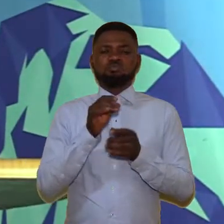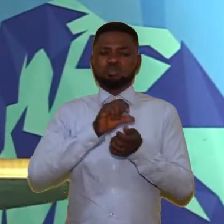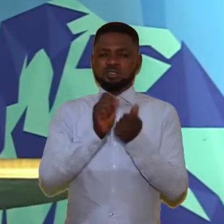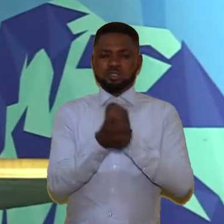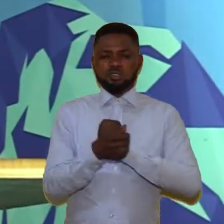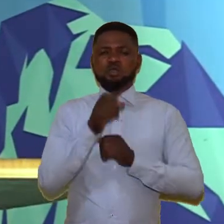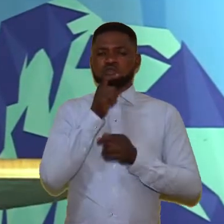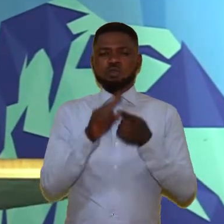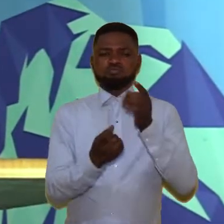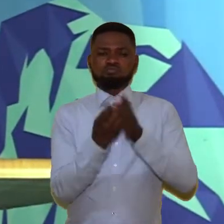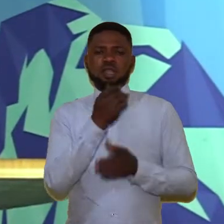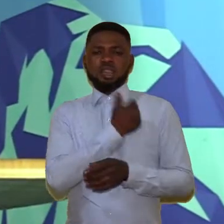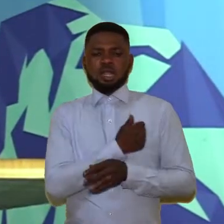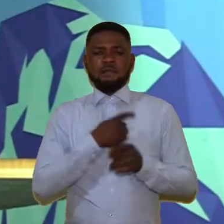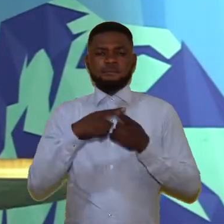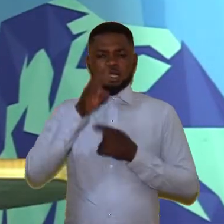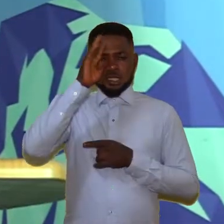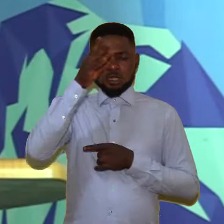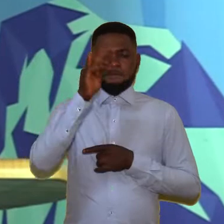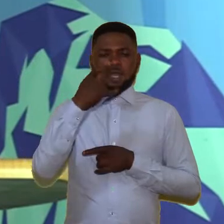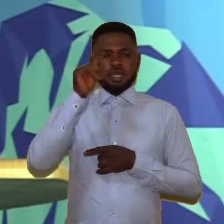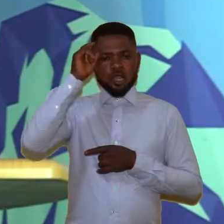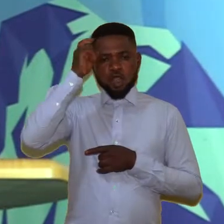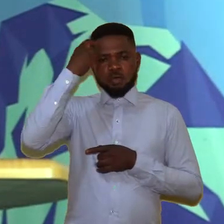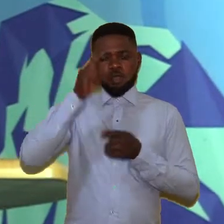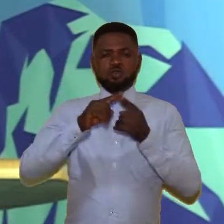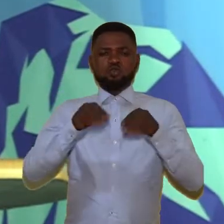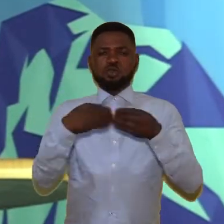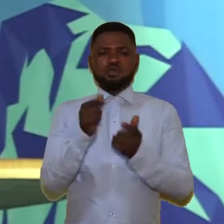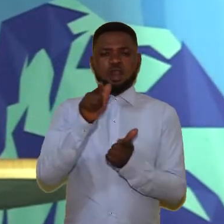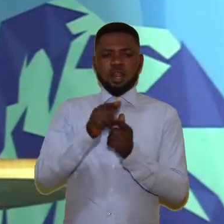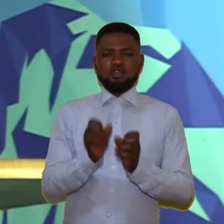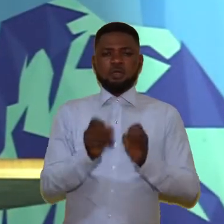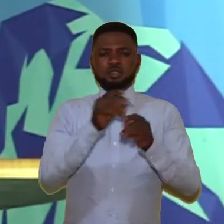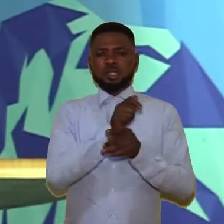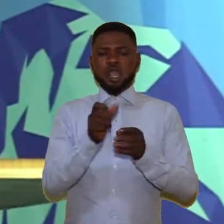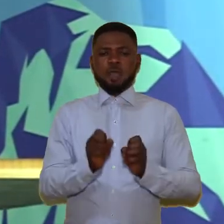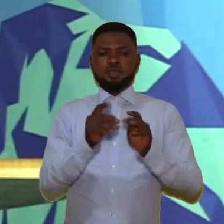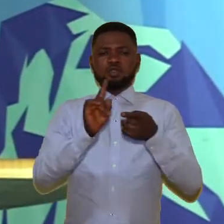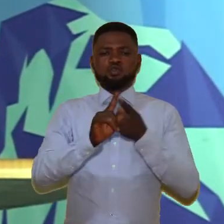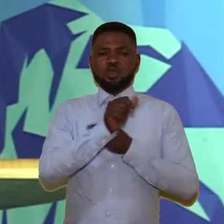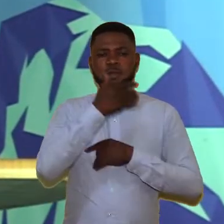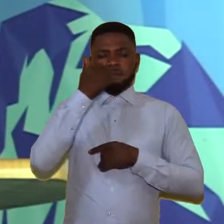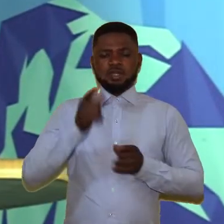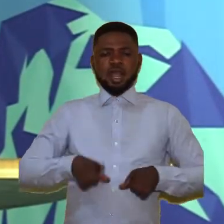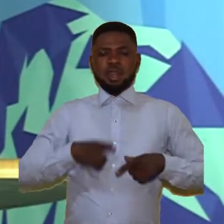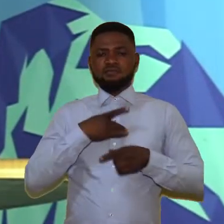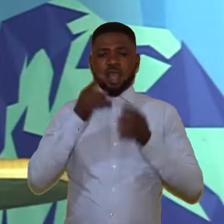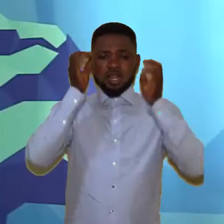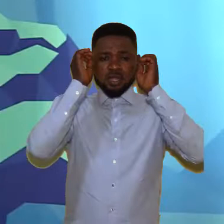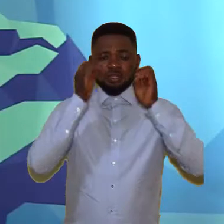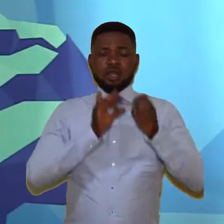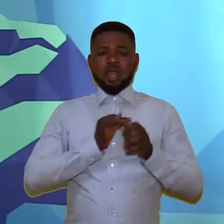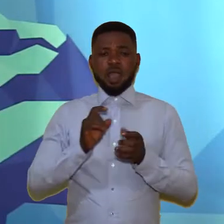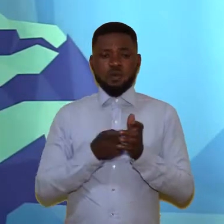a school to beat touts, but it was an initiative by the government to give less privileged people a chance to a better life and education.